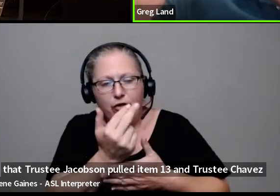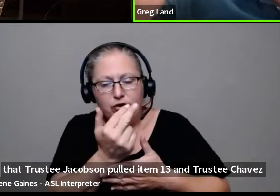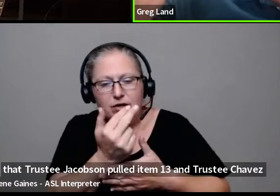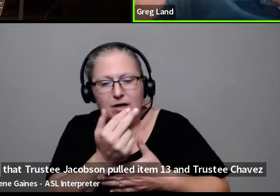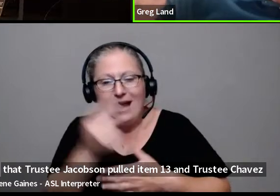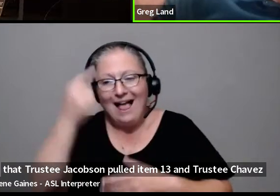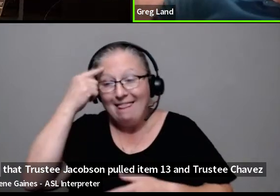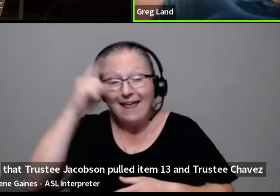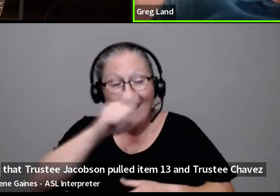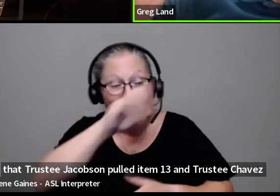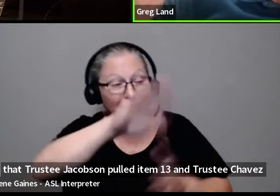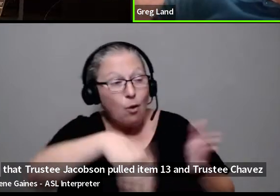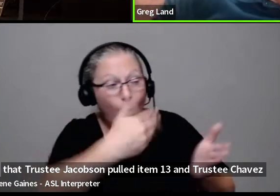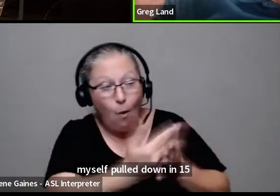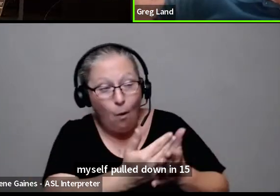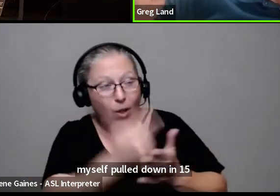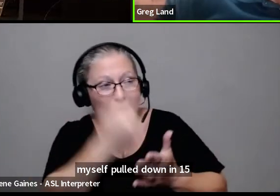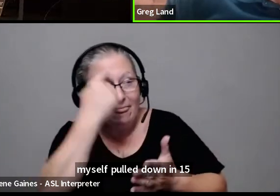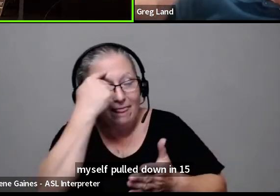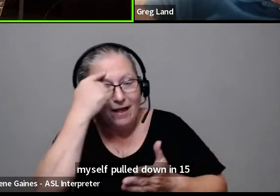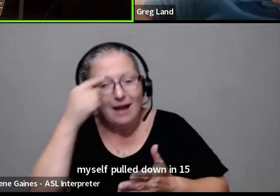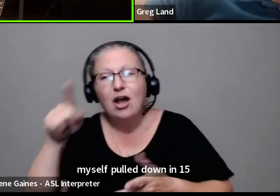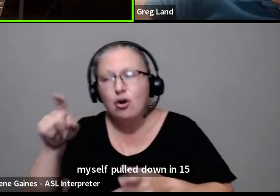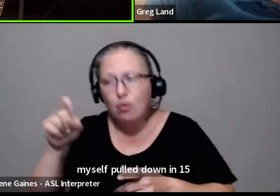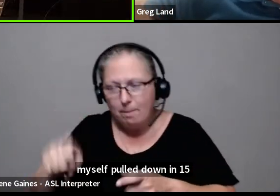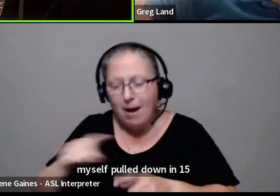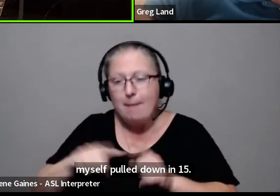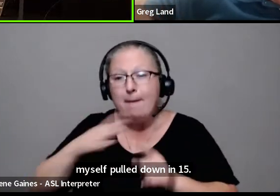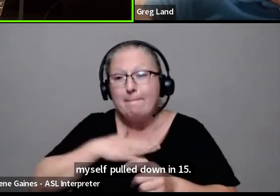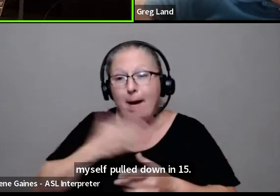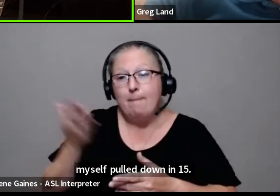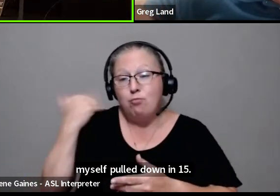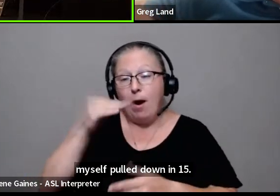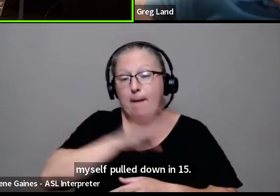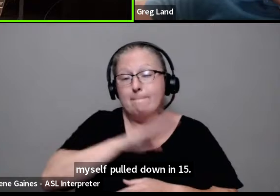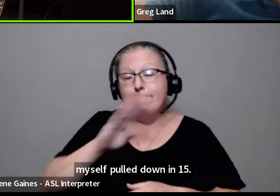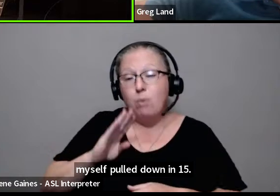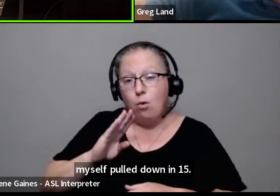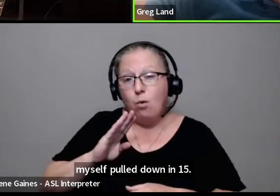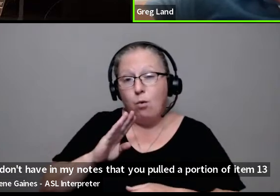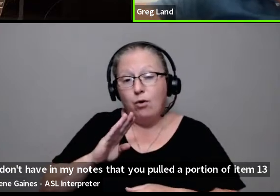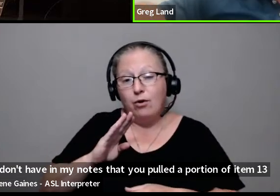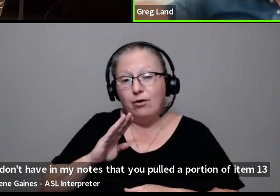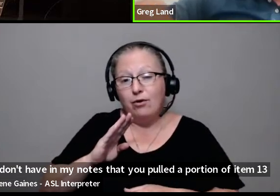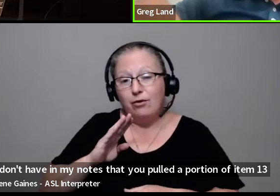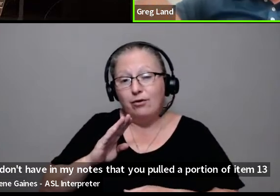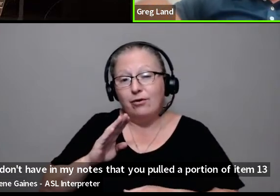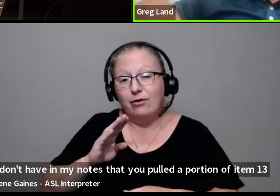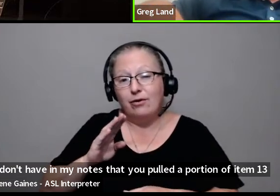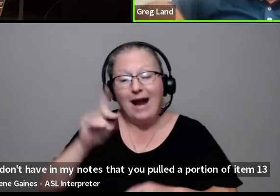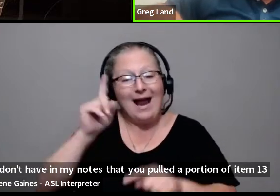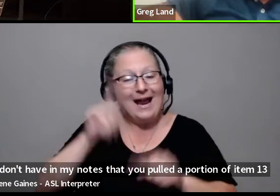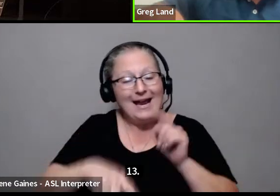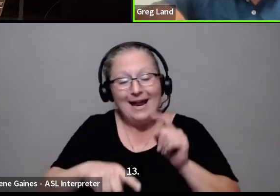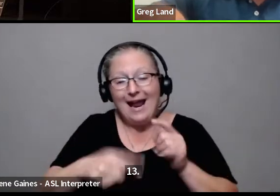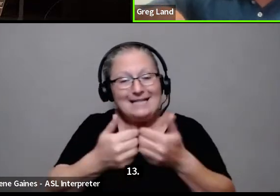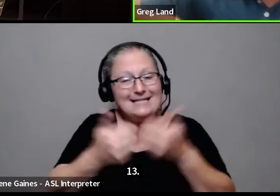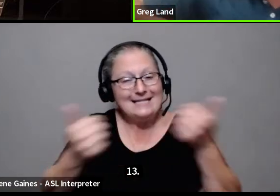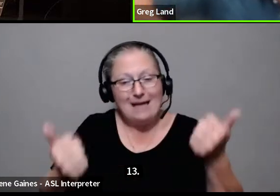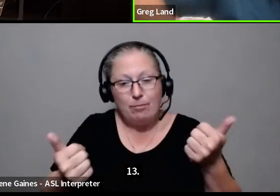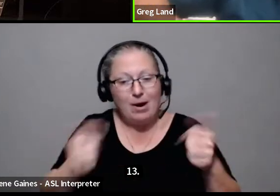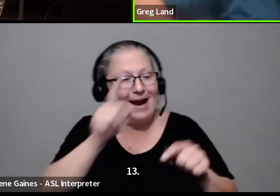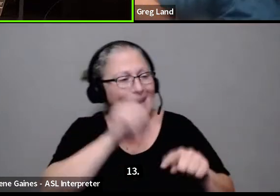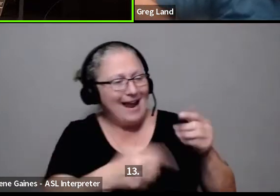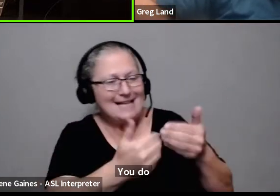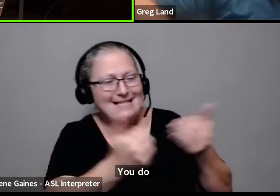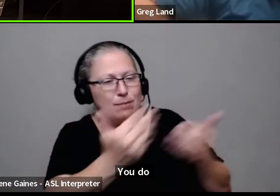you have to pull the entire thing to You discuss. do. I was gonna say that in my prior board. Yep, my prior portion board of is a single exactly. consent Item can't be You separated. can't just